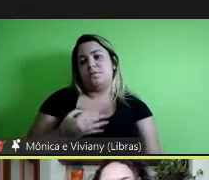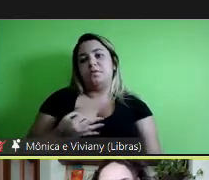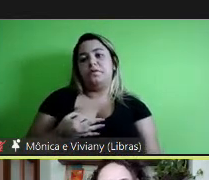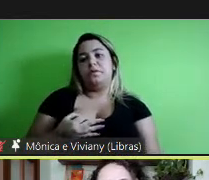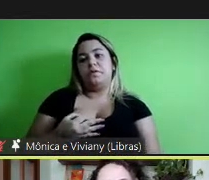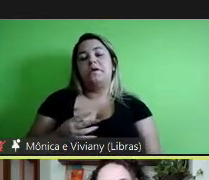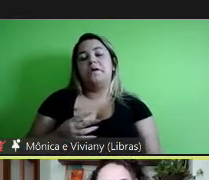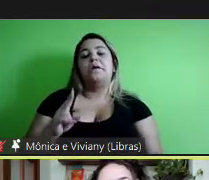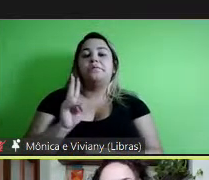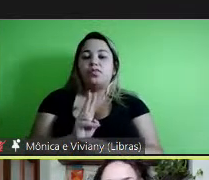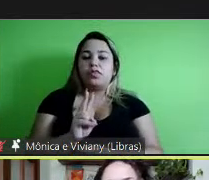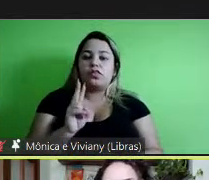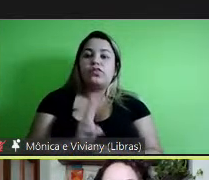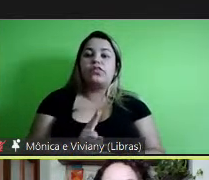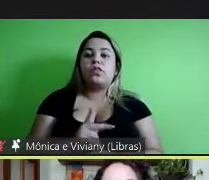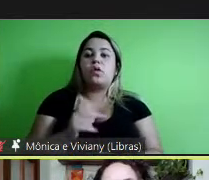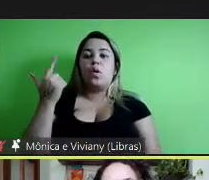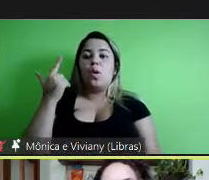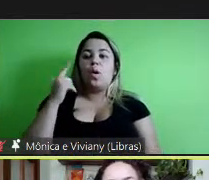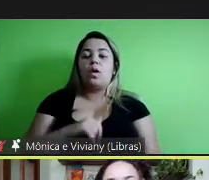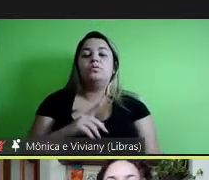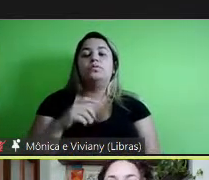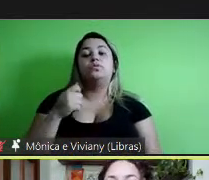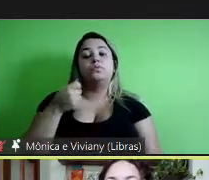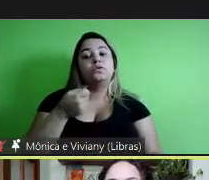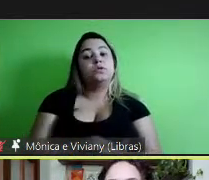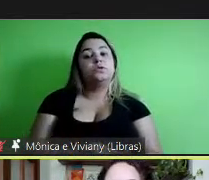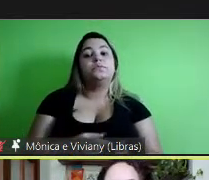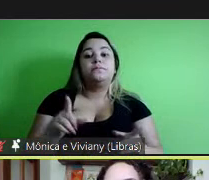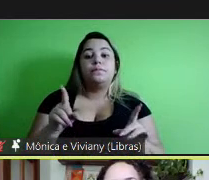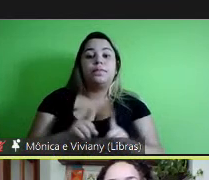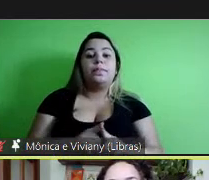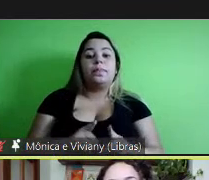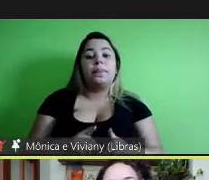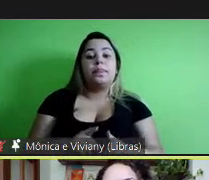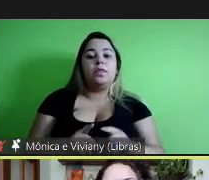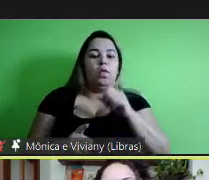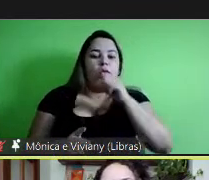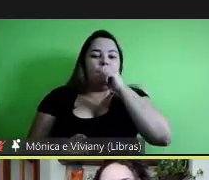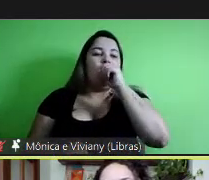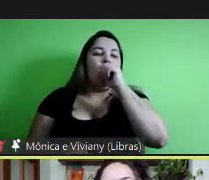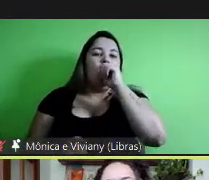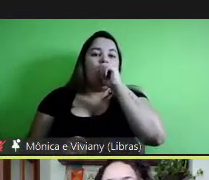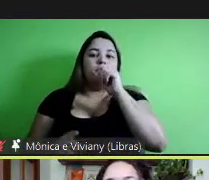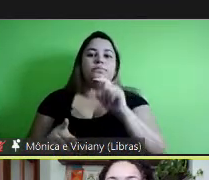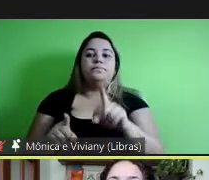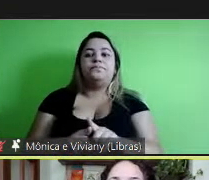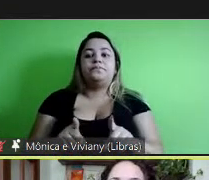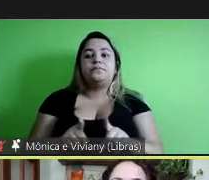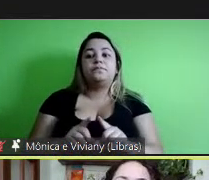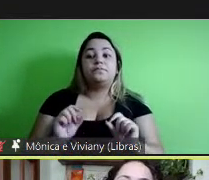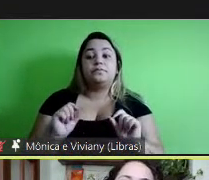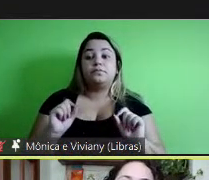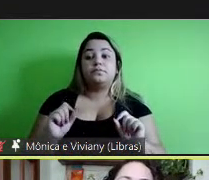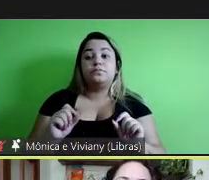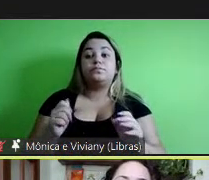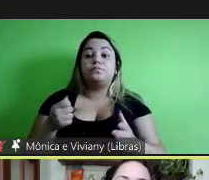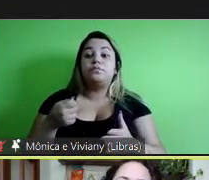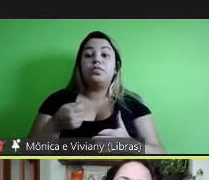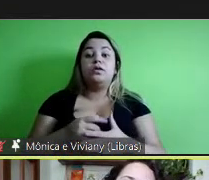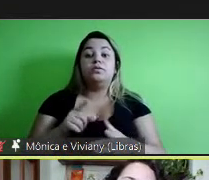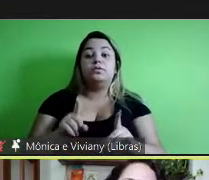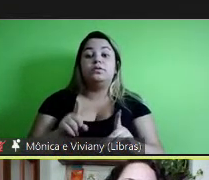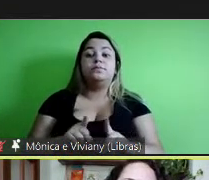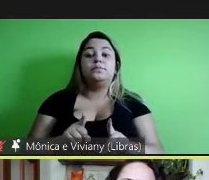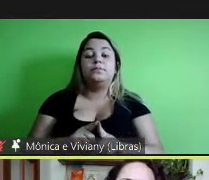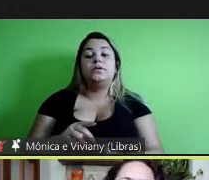adequate nutrition, we must preserve the guarantee of the other rights because they are not divisible